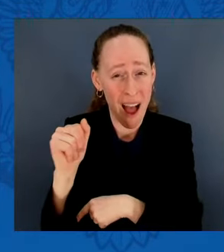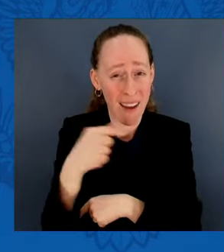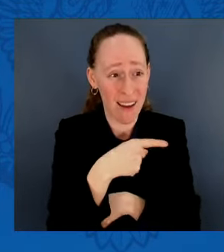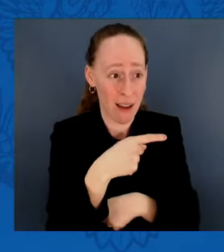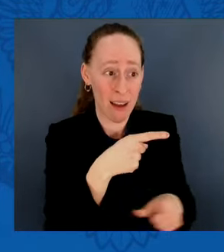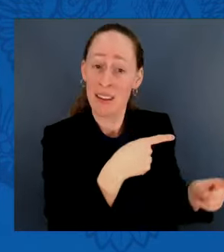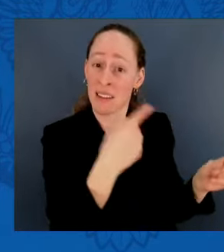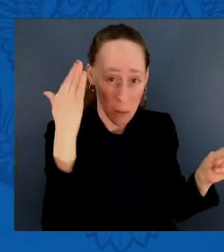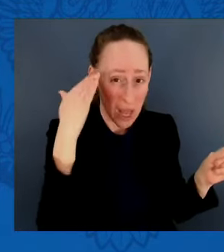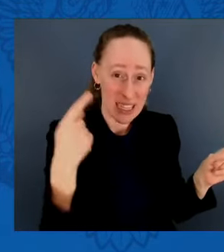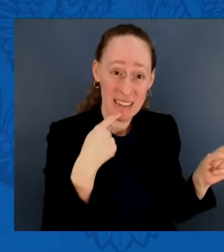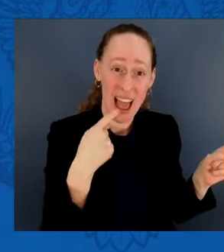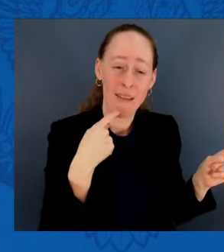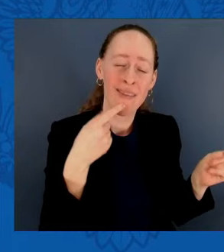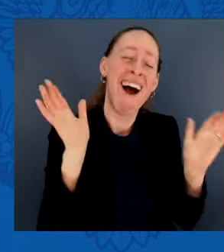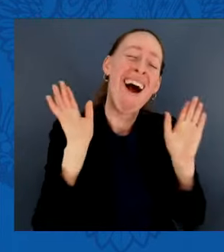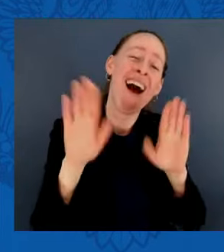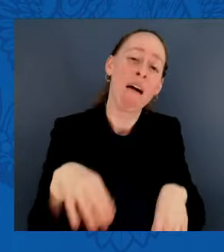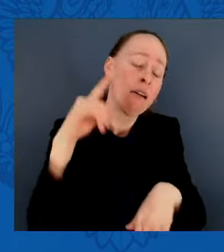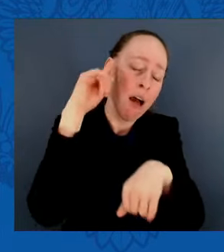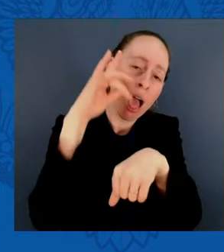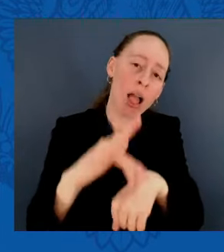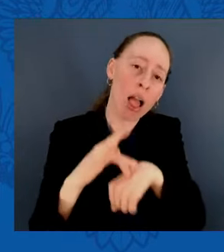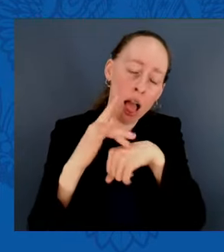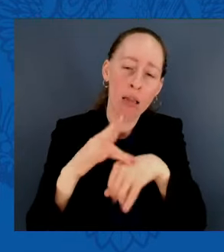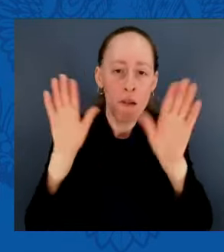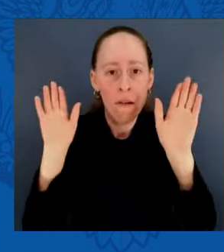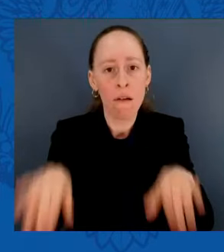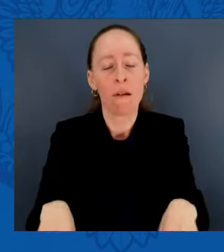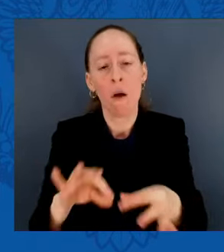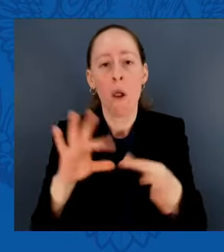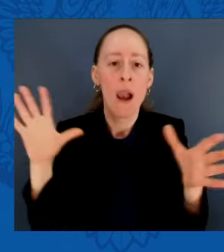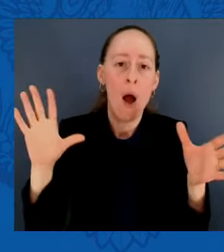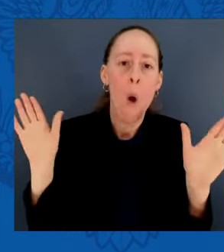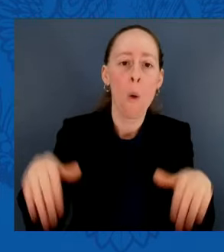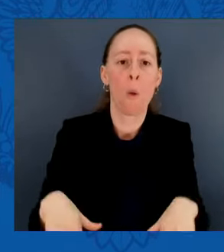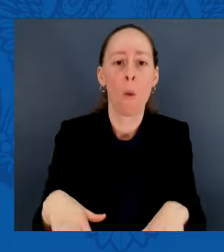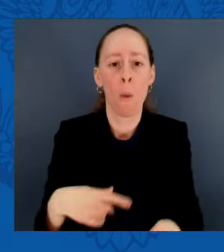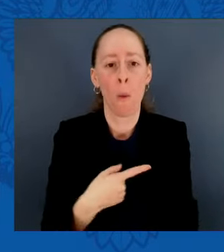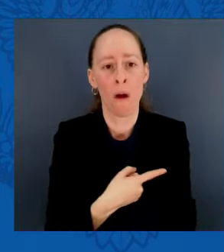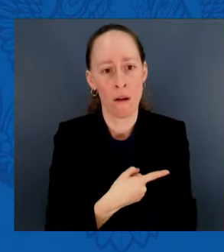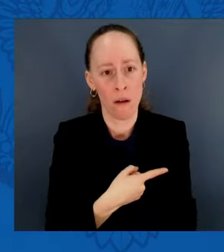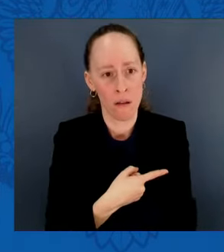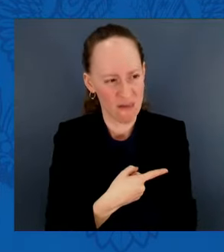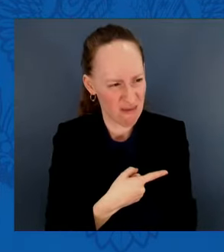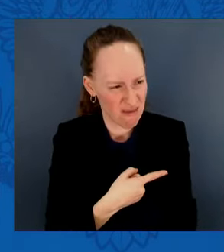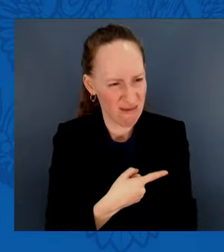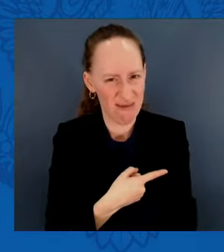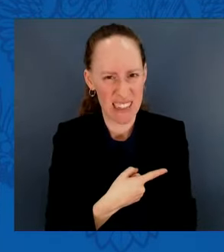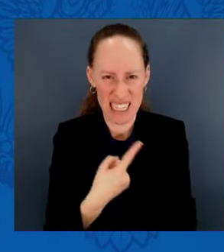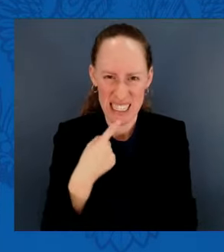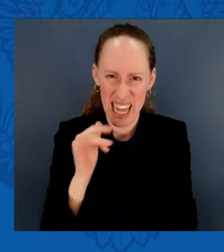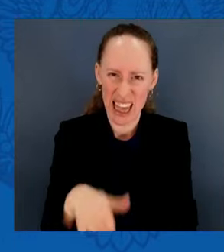quote, just get over it. I say, stop it. Stop it, stop it, stop